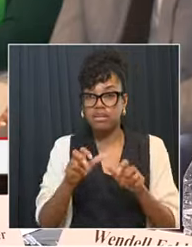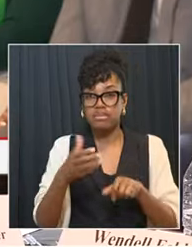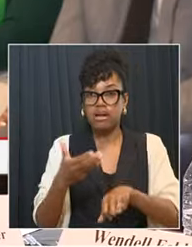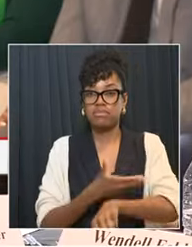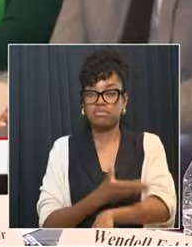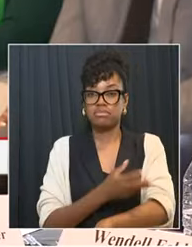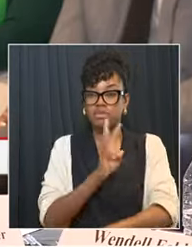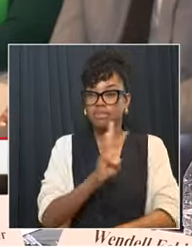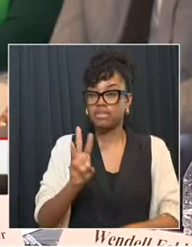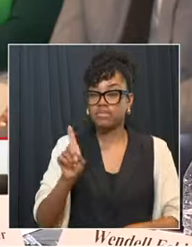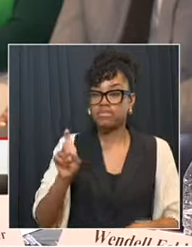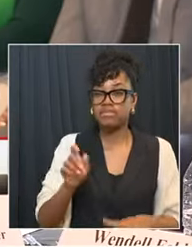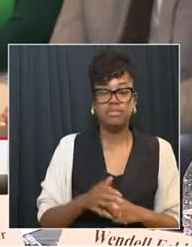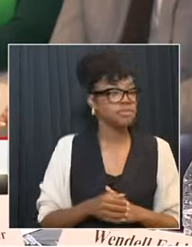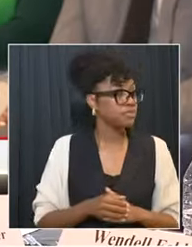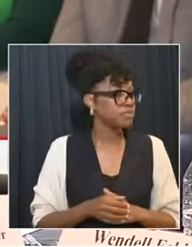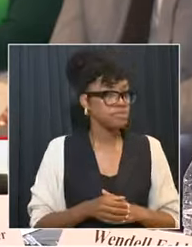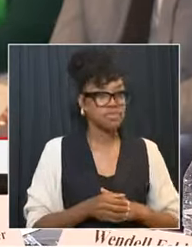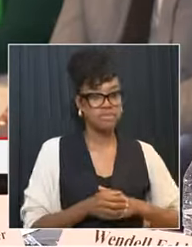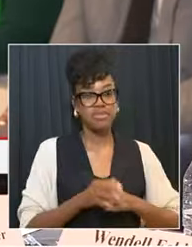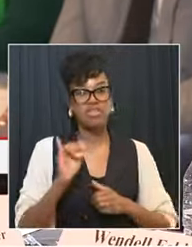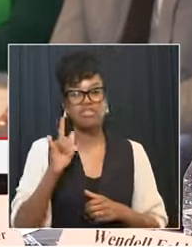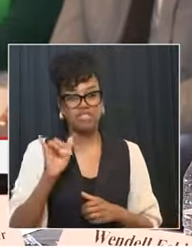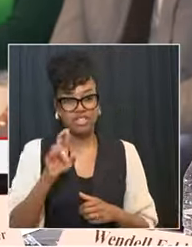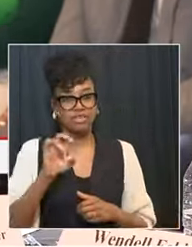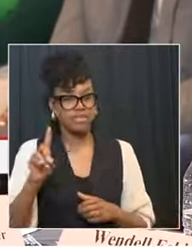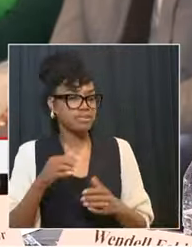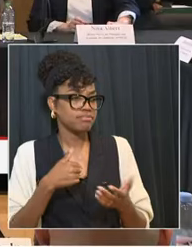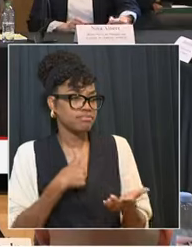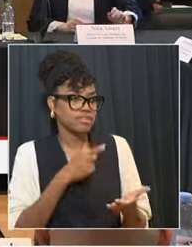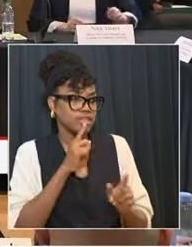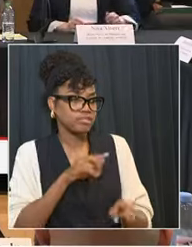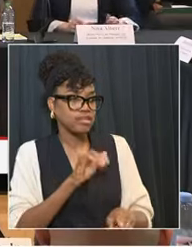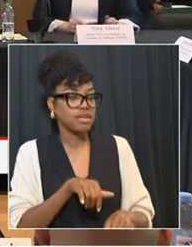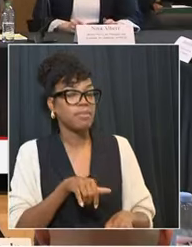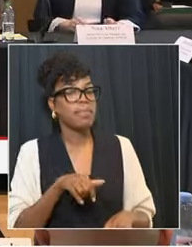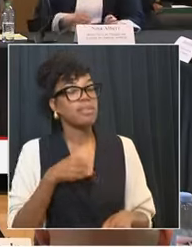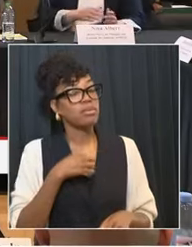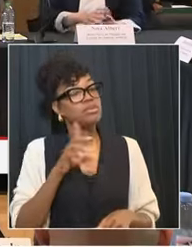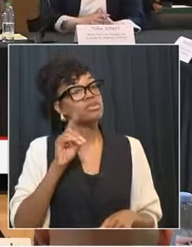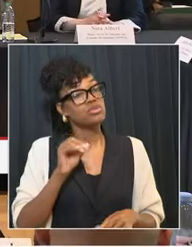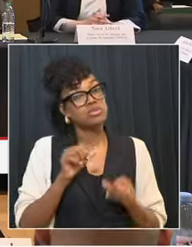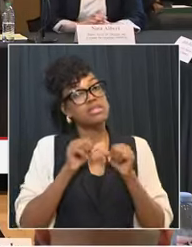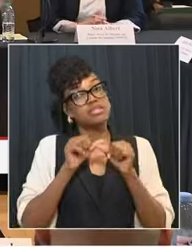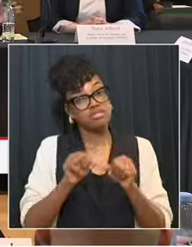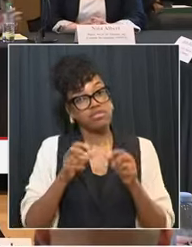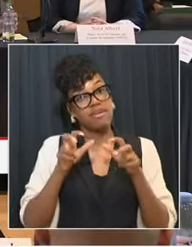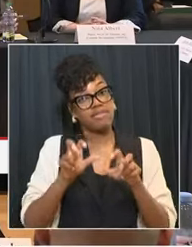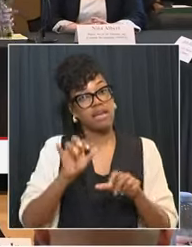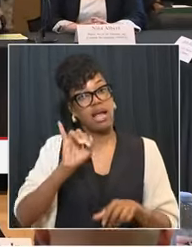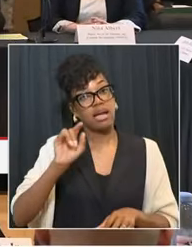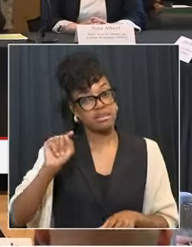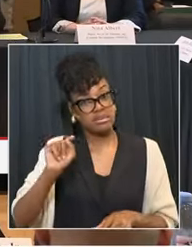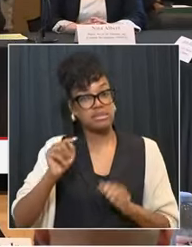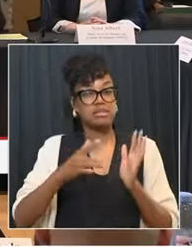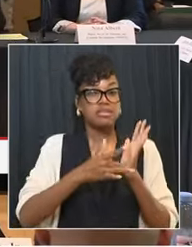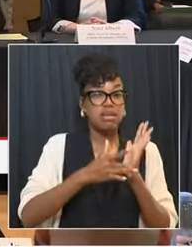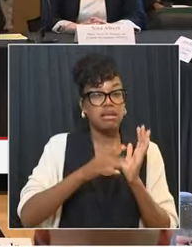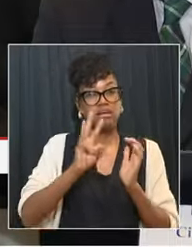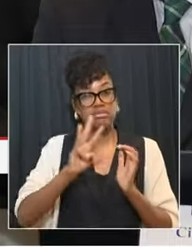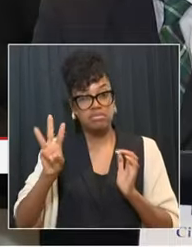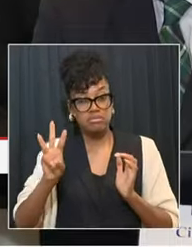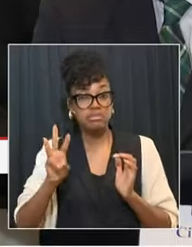Sure, I'm happy to take that. So we continue to invest in our IT infrastructure, both from a